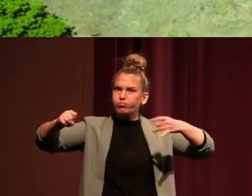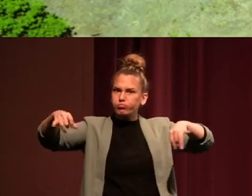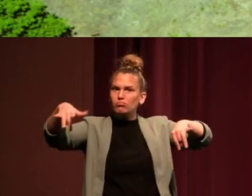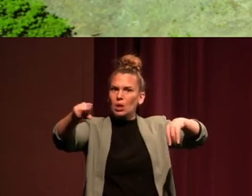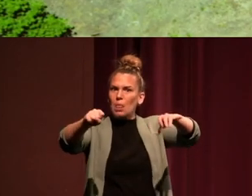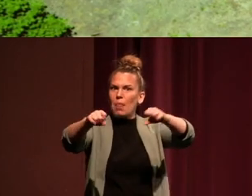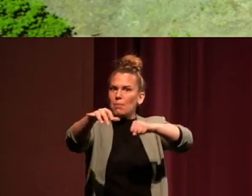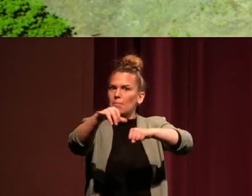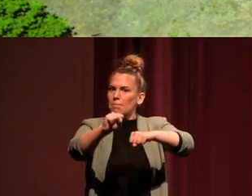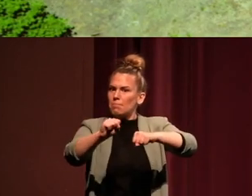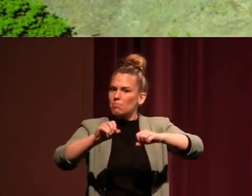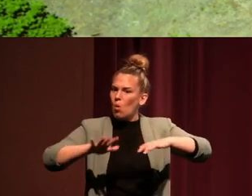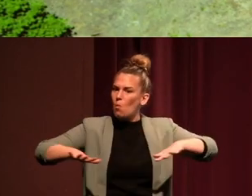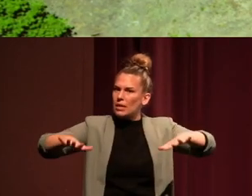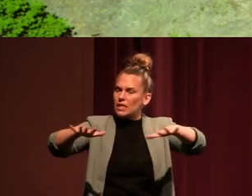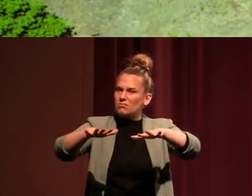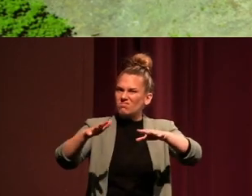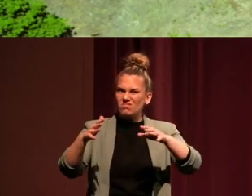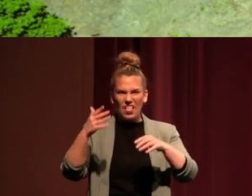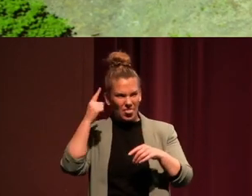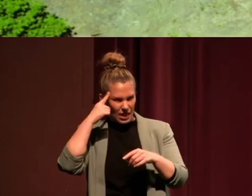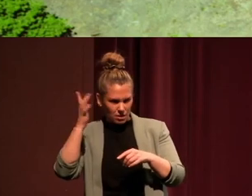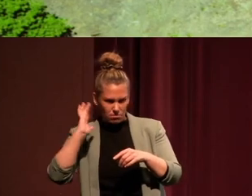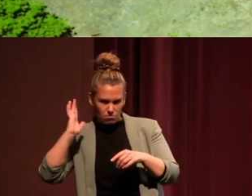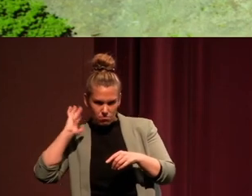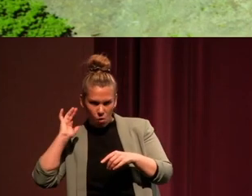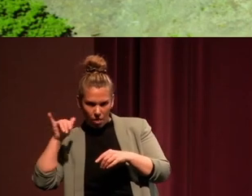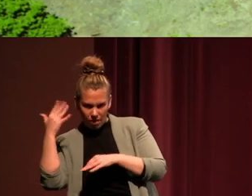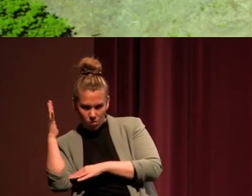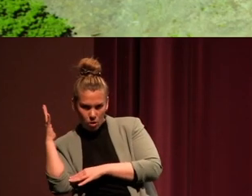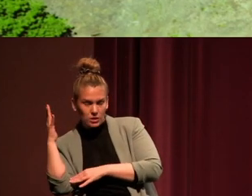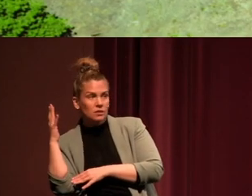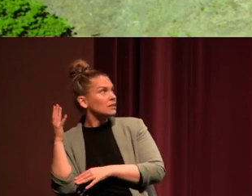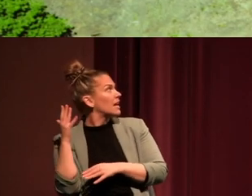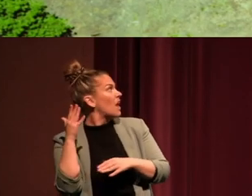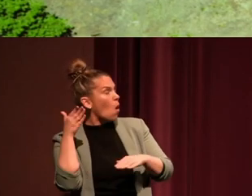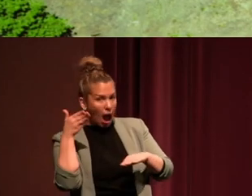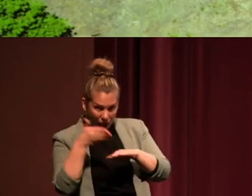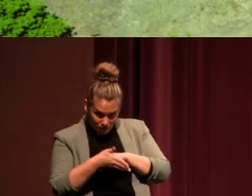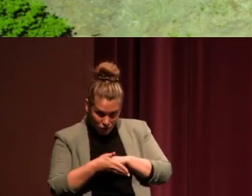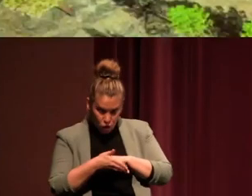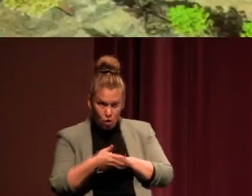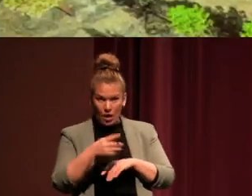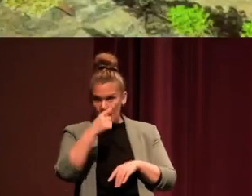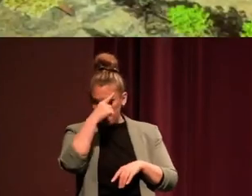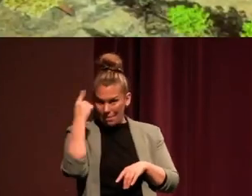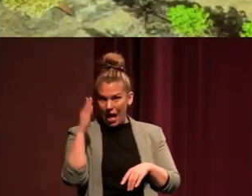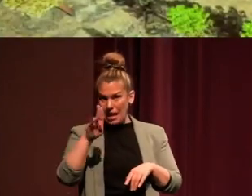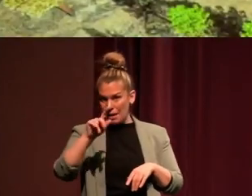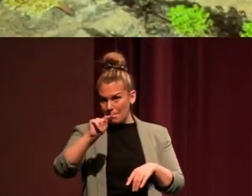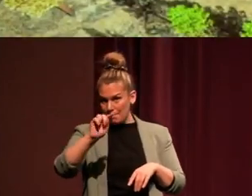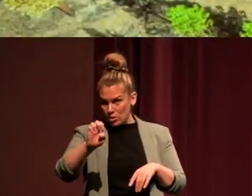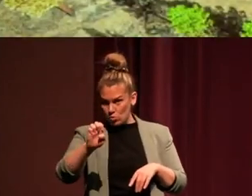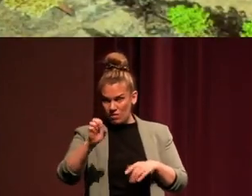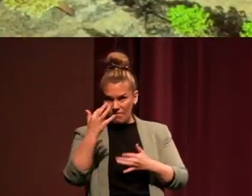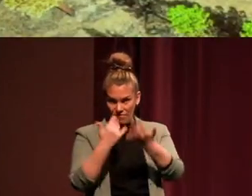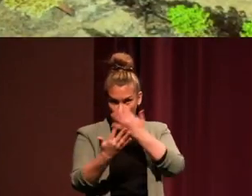to that forest that I showed you earlier. And here's it is immediately after the Black Butte fire burned it in